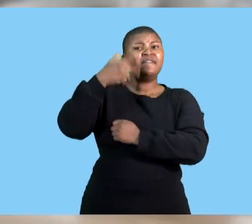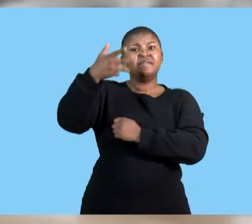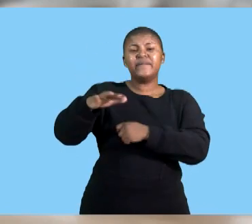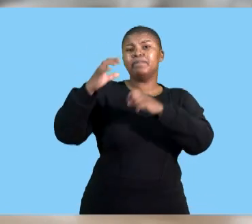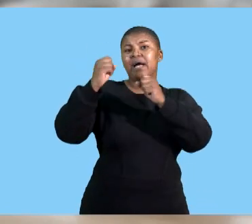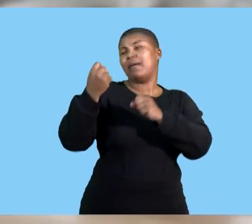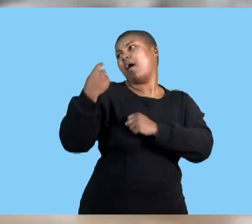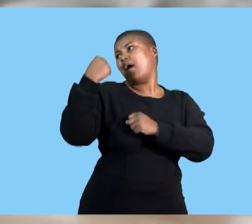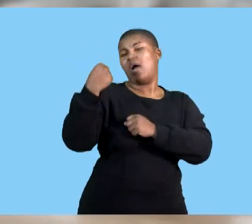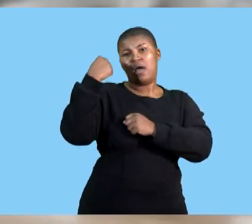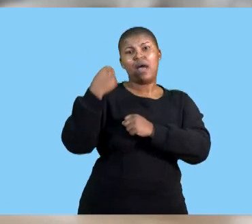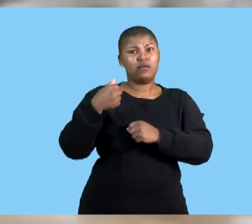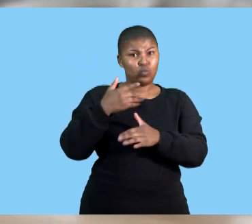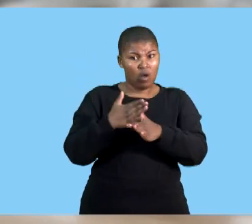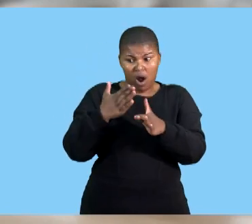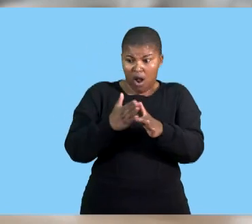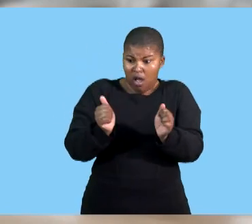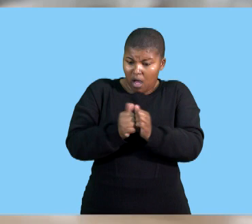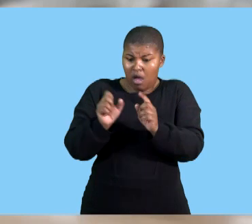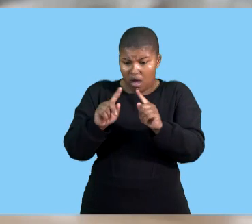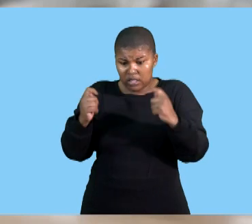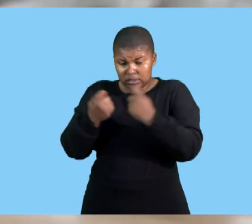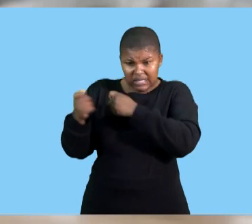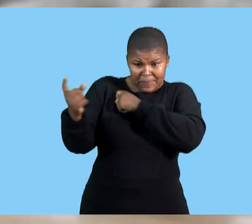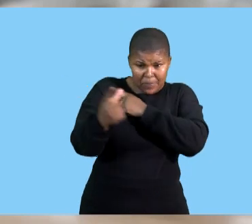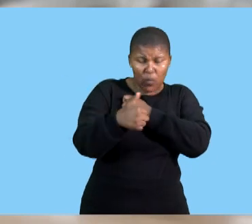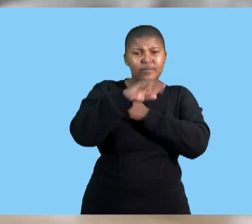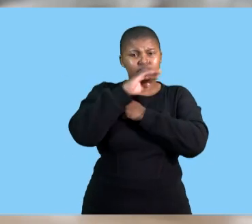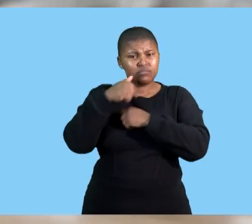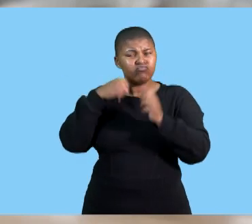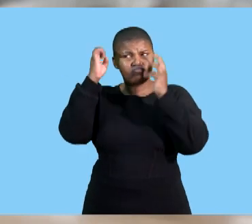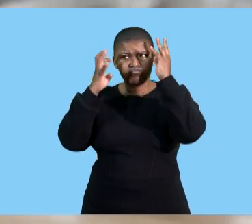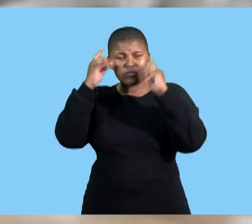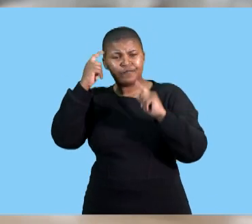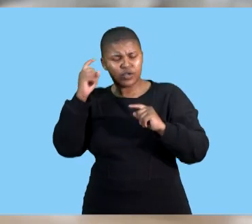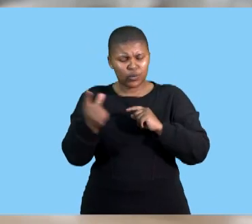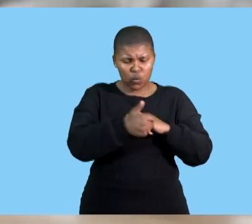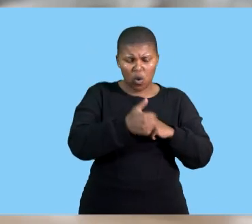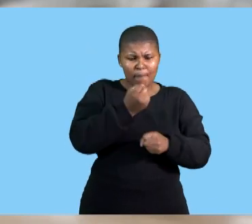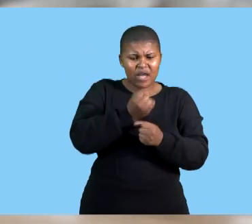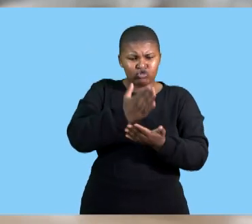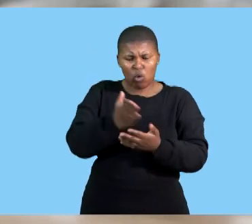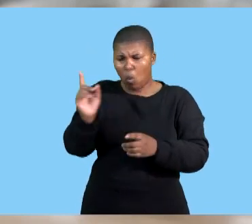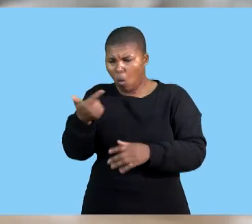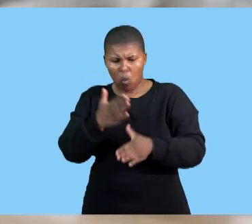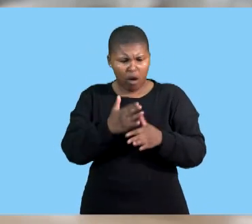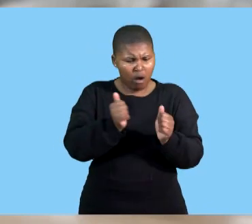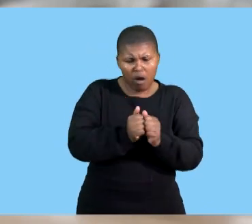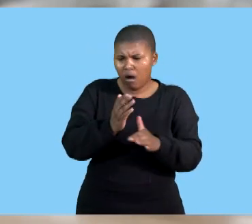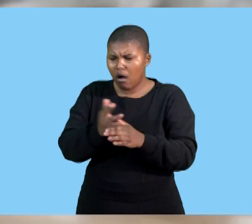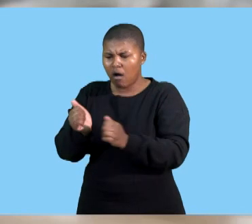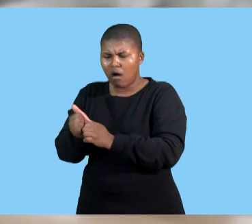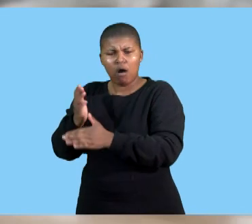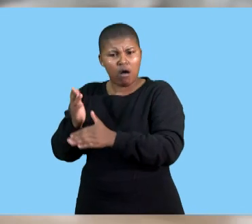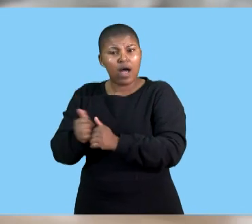section, that if we are working as a team and we are applying creativity, we are able to then to come